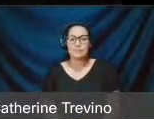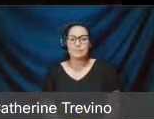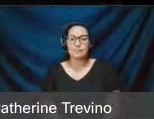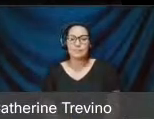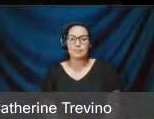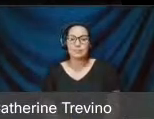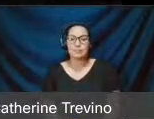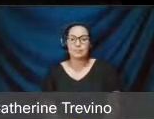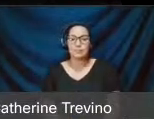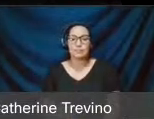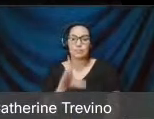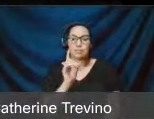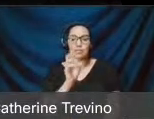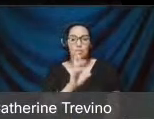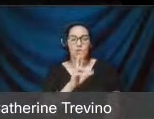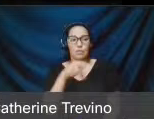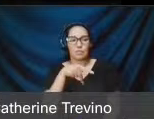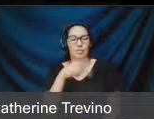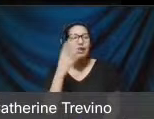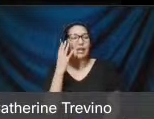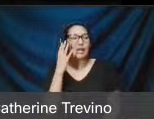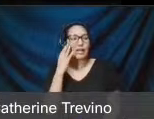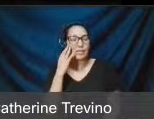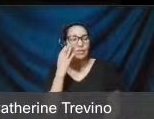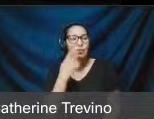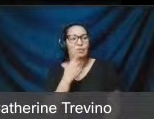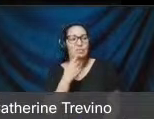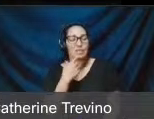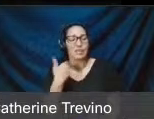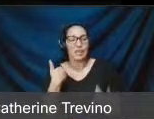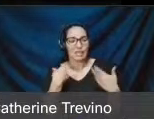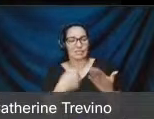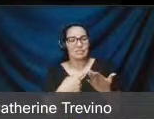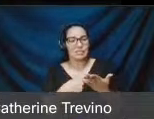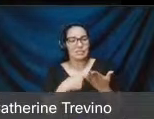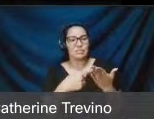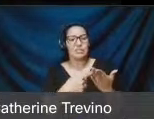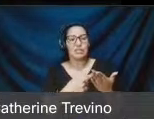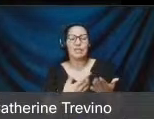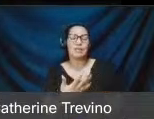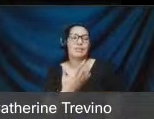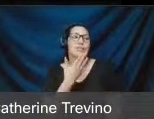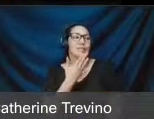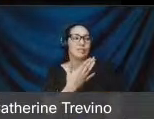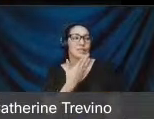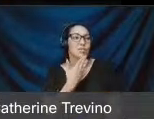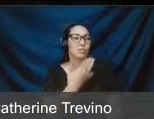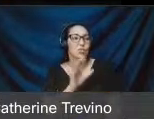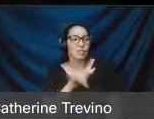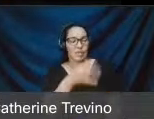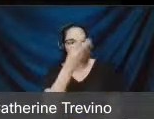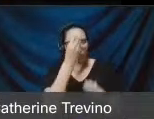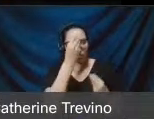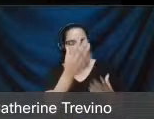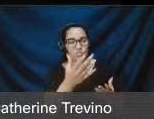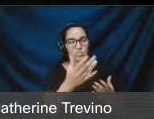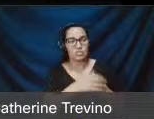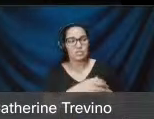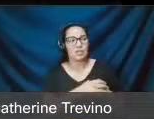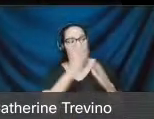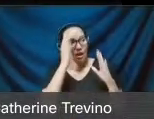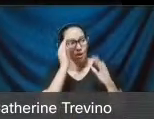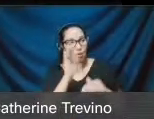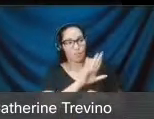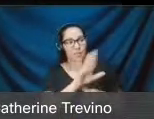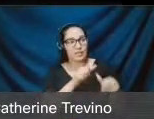And Dr. Peterson, I know you said that they've had discussion on this, and I greatly appreciate that information, and I hope they